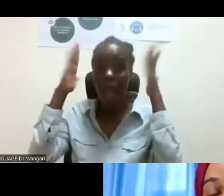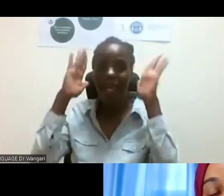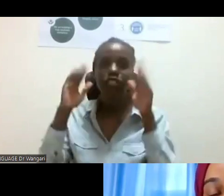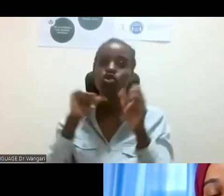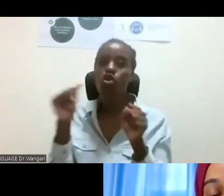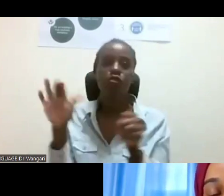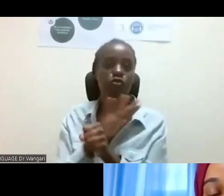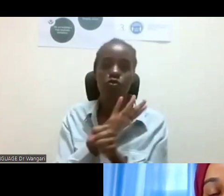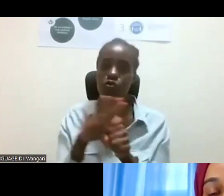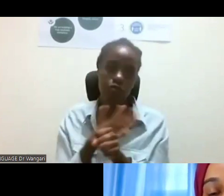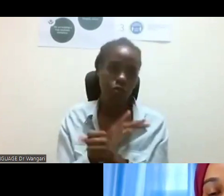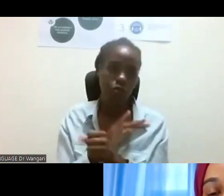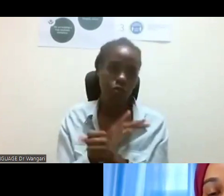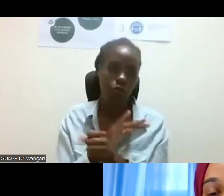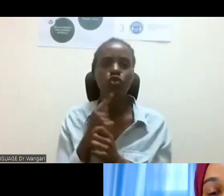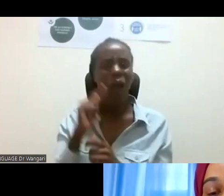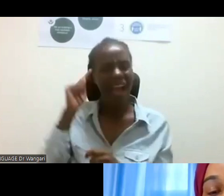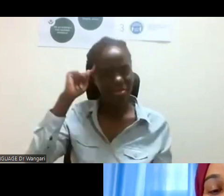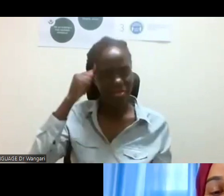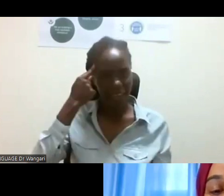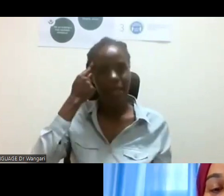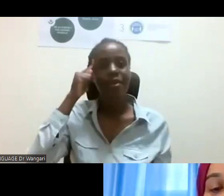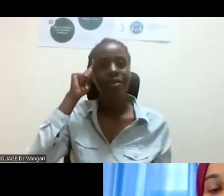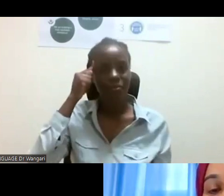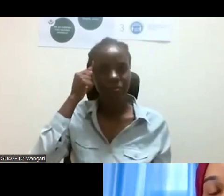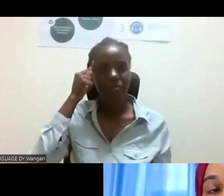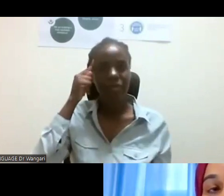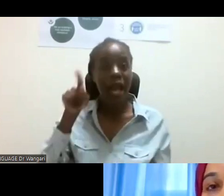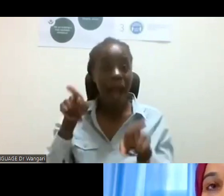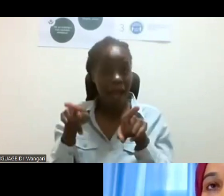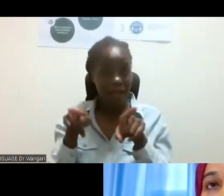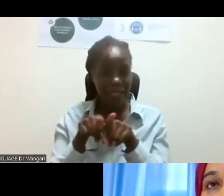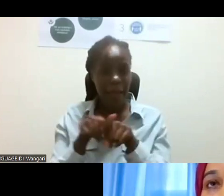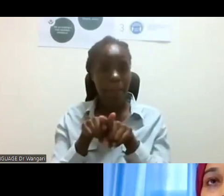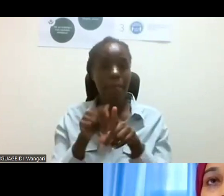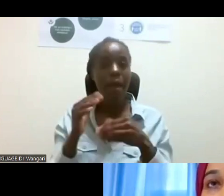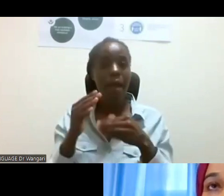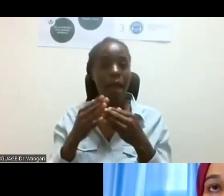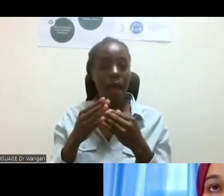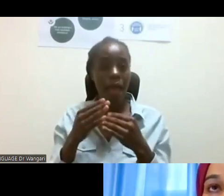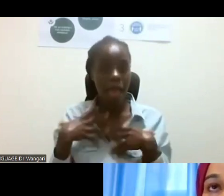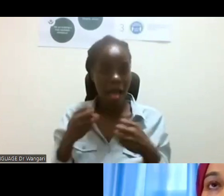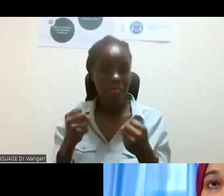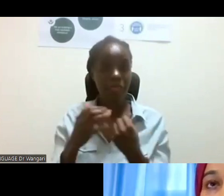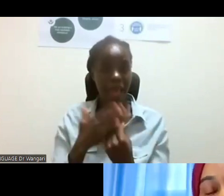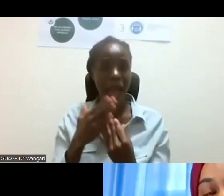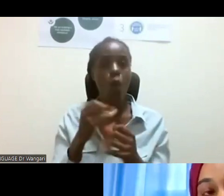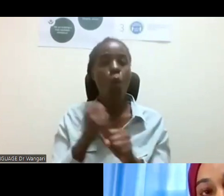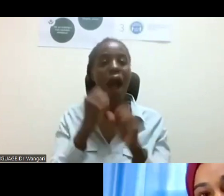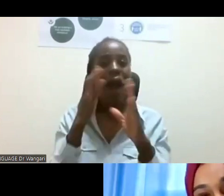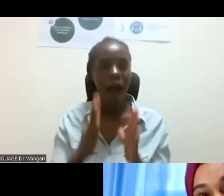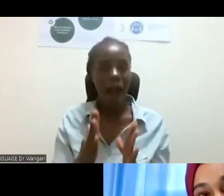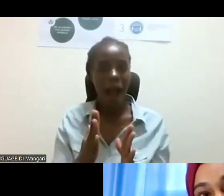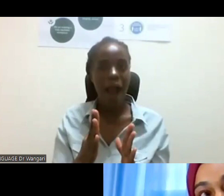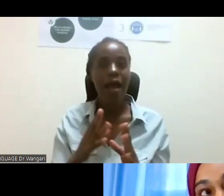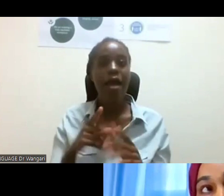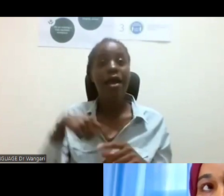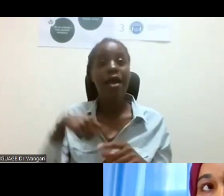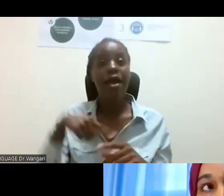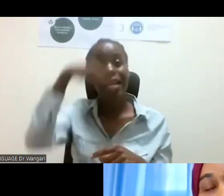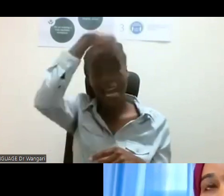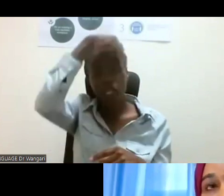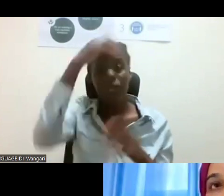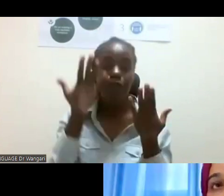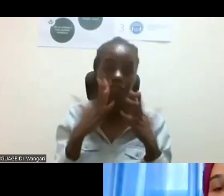levels. So I think as a healthcare worker, once you graduate, I mean, you educate yourself,